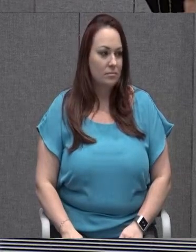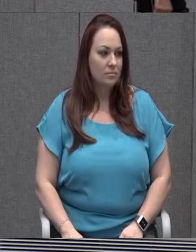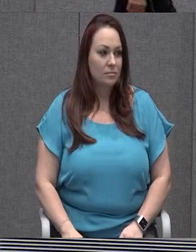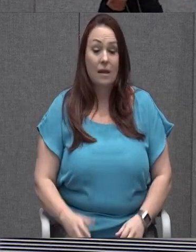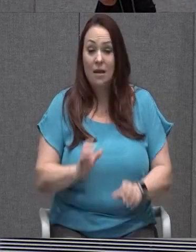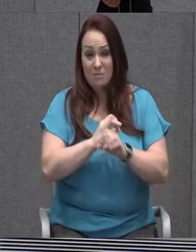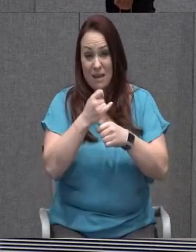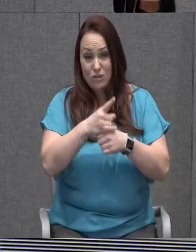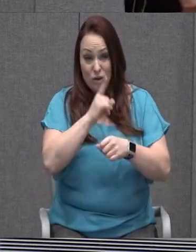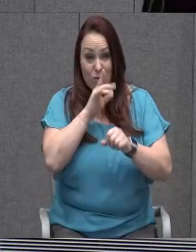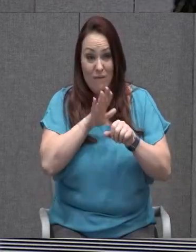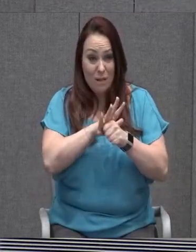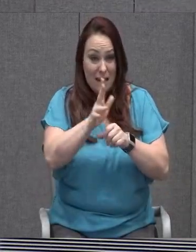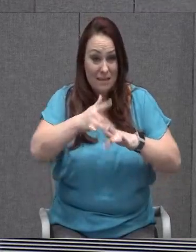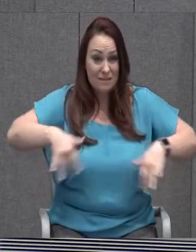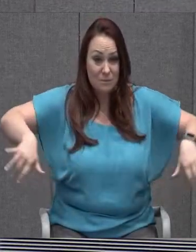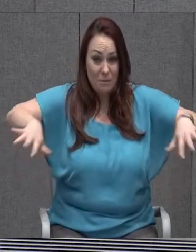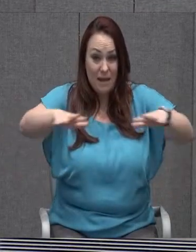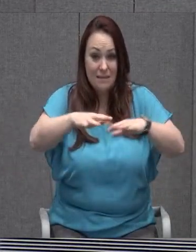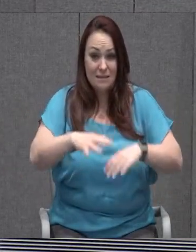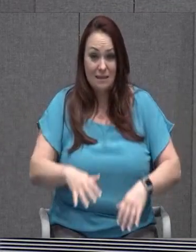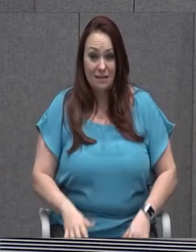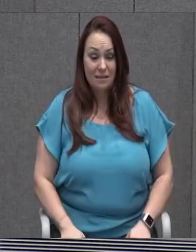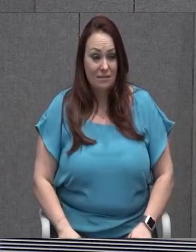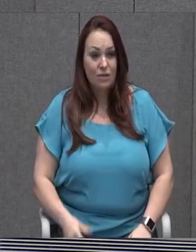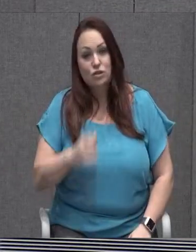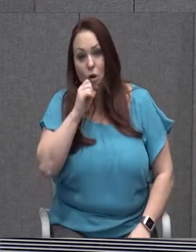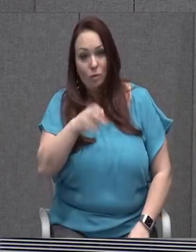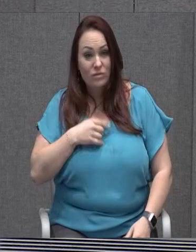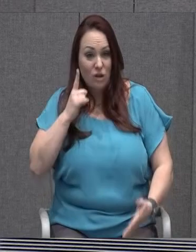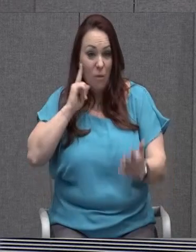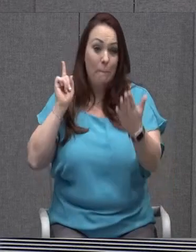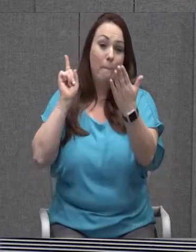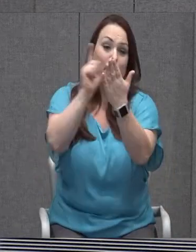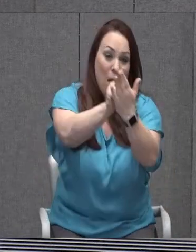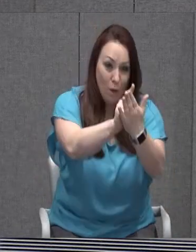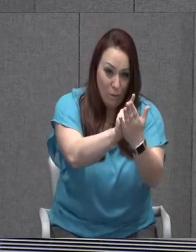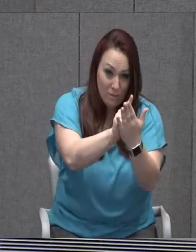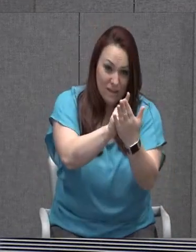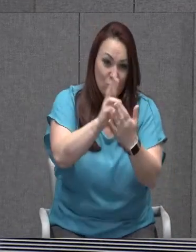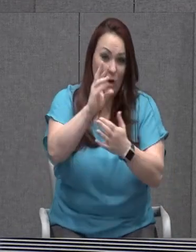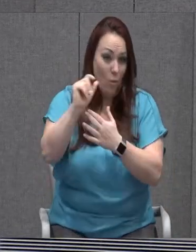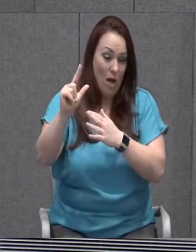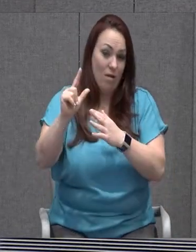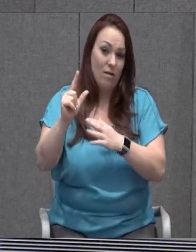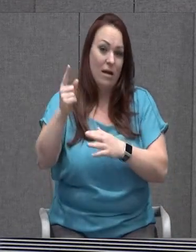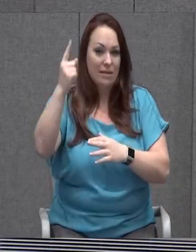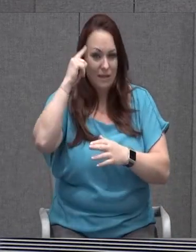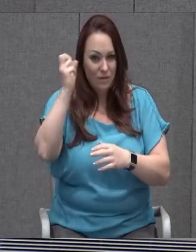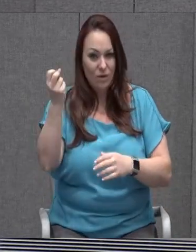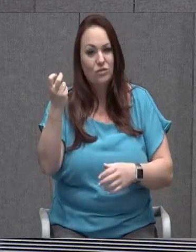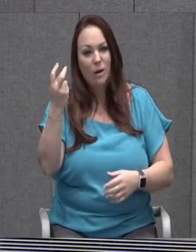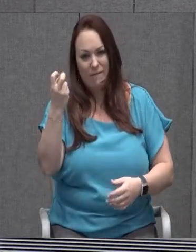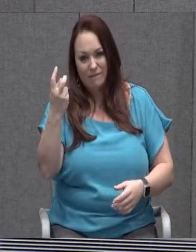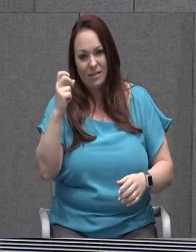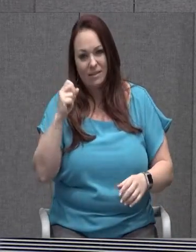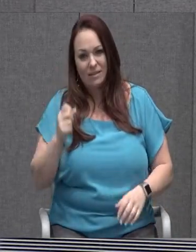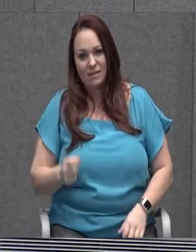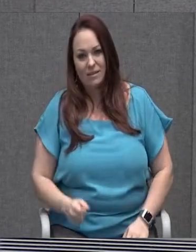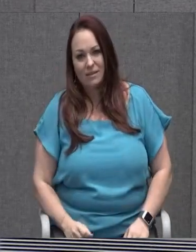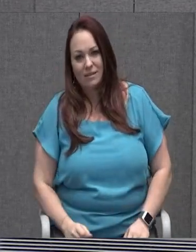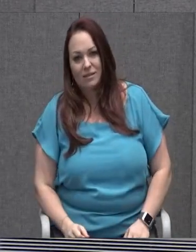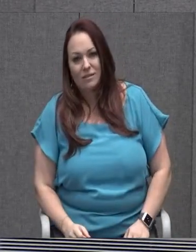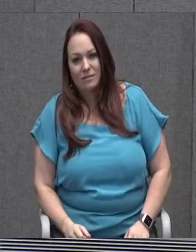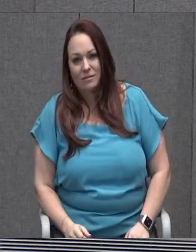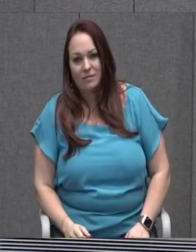of space. Here we go. Ready? Do not go flying into the walls. 11. I think you got 12. 1, 2, 3, 4. I think